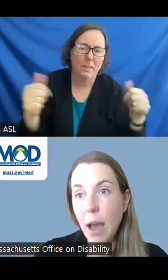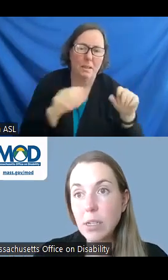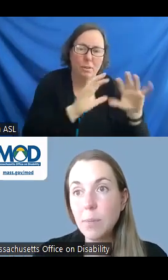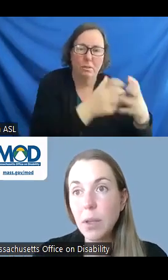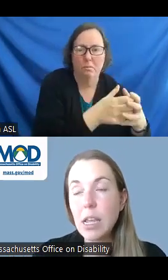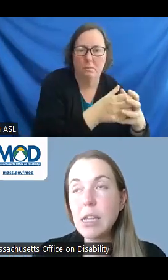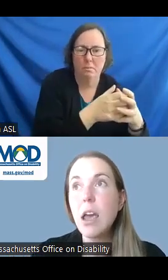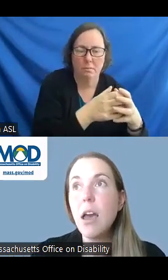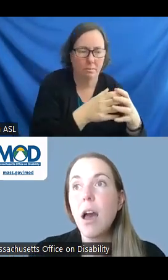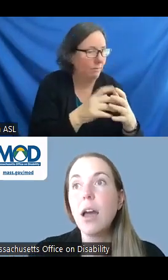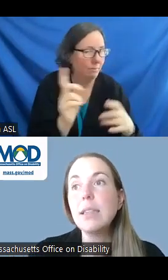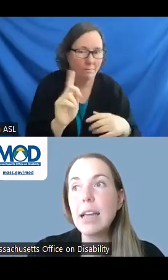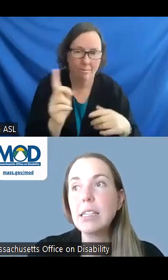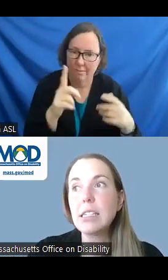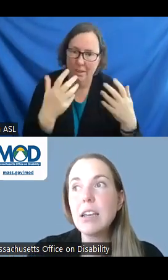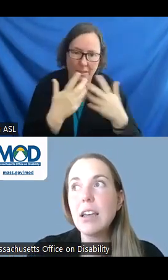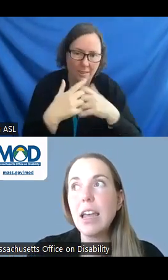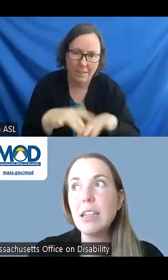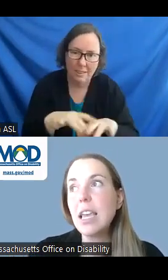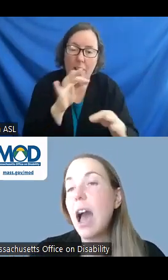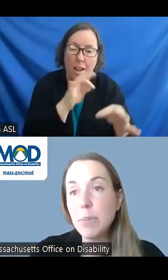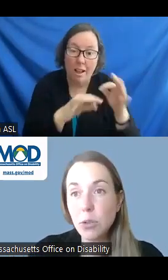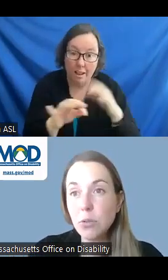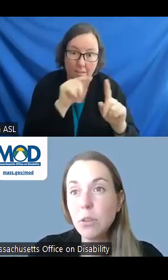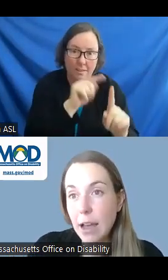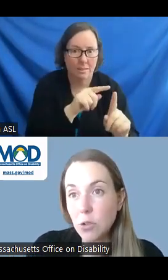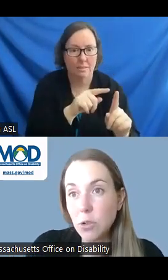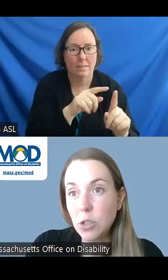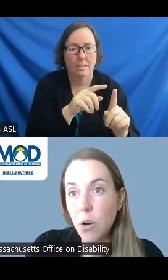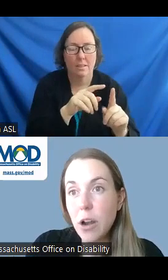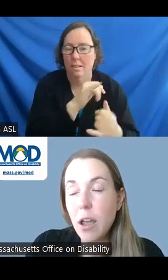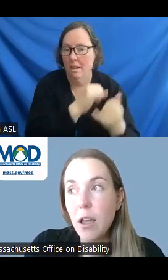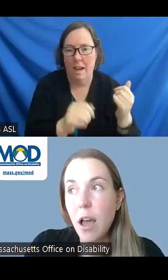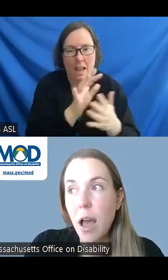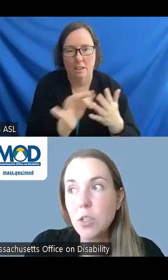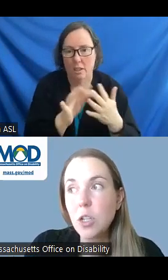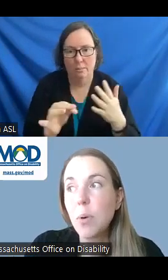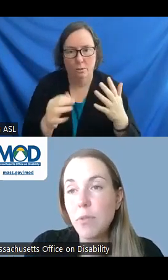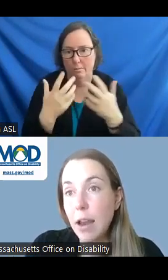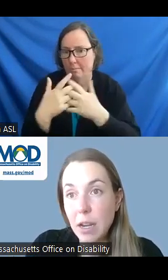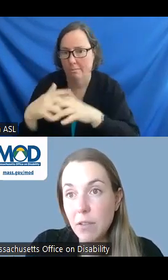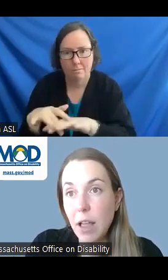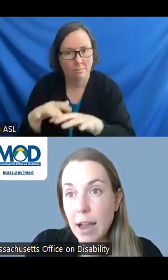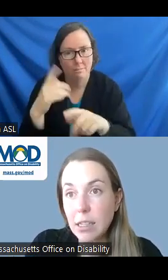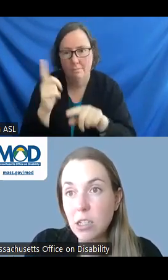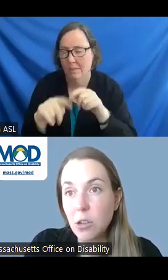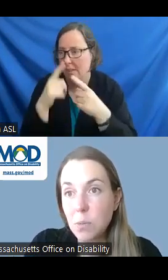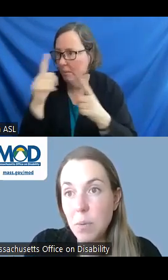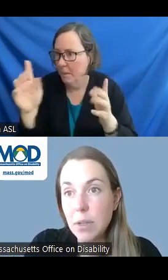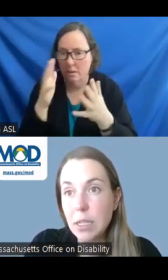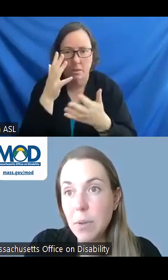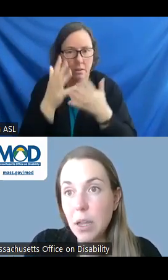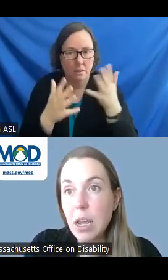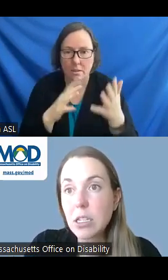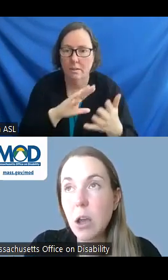people without disabilities unless it is the absolute last resort to provide meaningful access to those